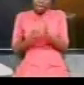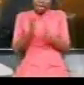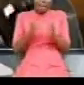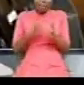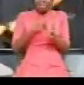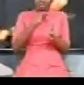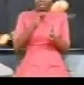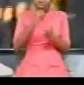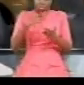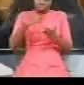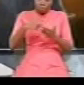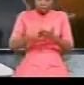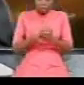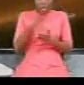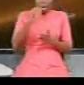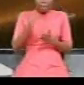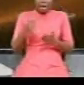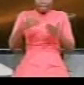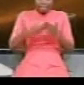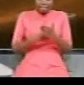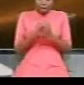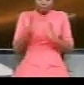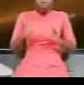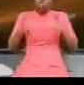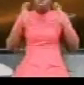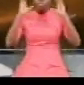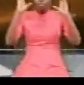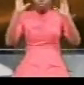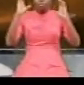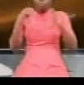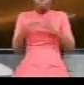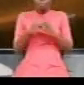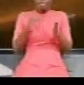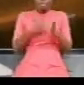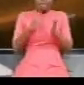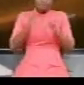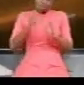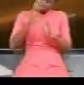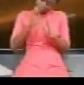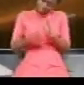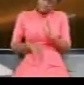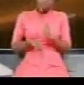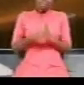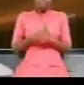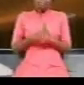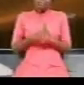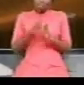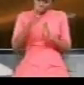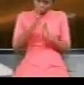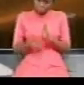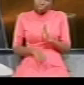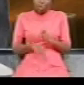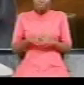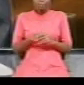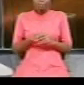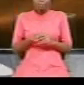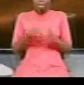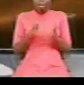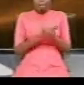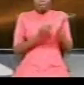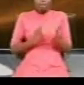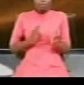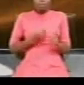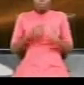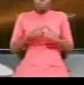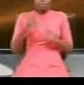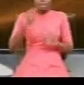not renewed by fresh consecration, it can decline, depreciate. That brings us